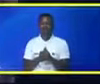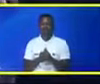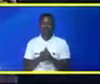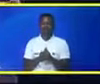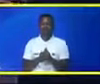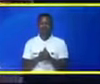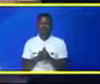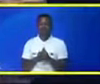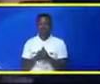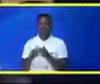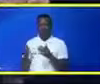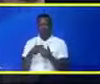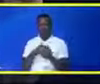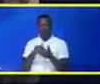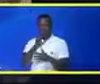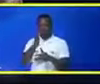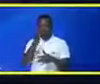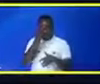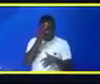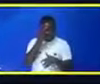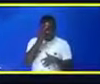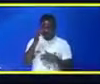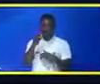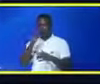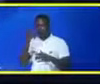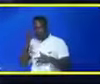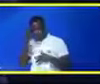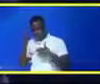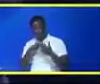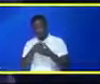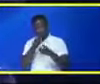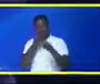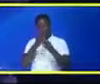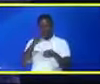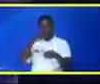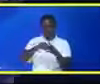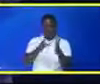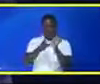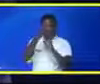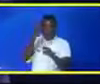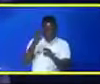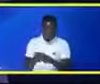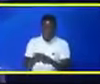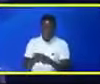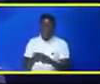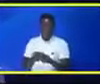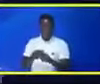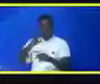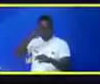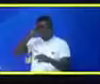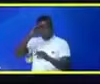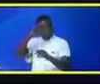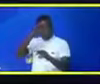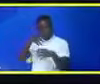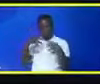Now, whether I mention your case or not, in the name of Jesus, the Son of the Living God, be healed